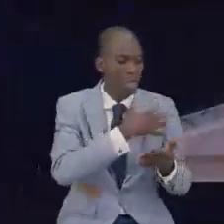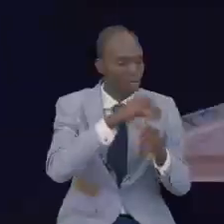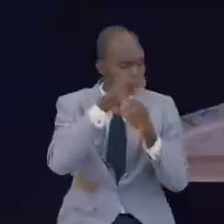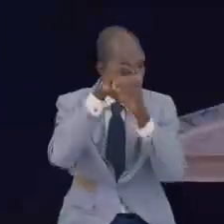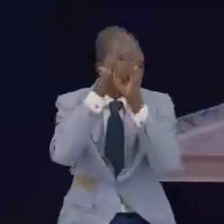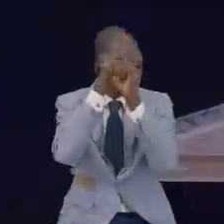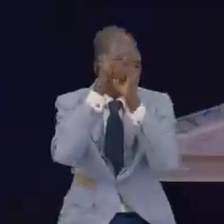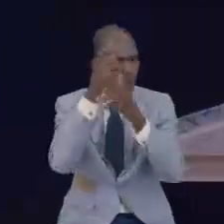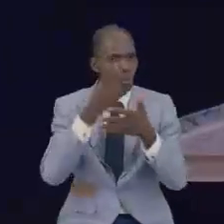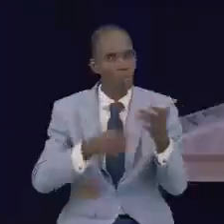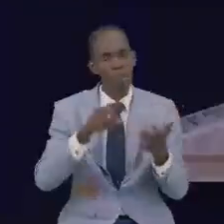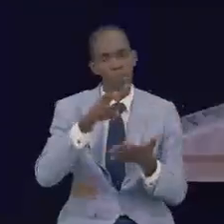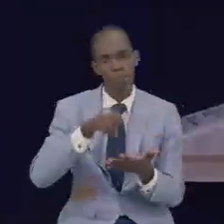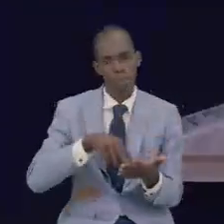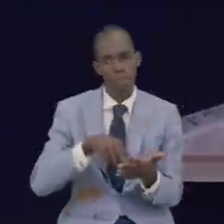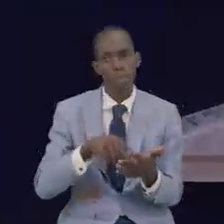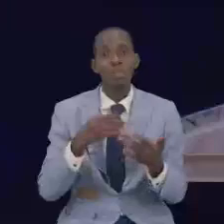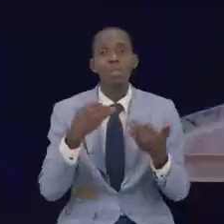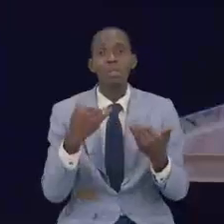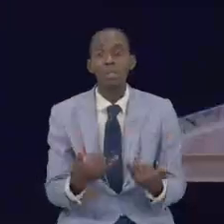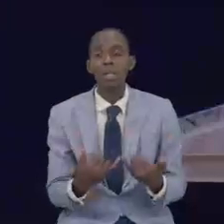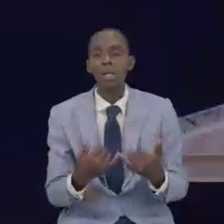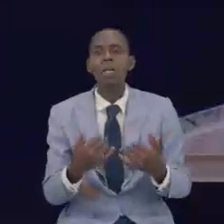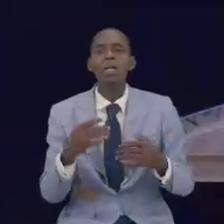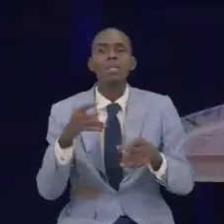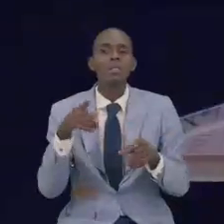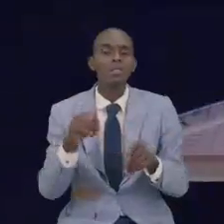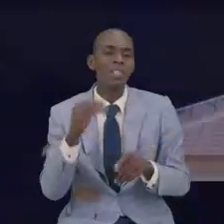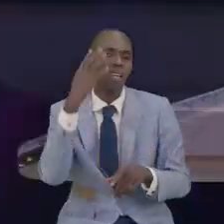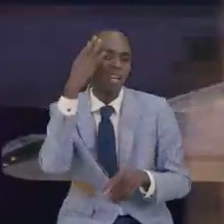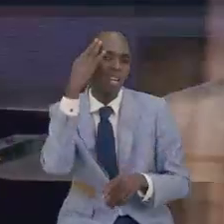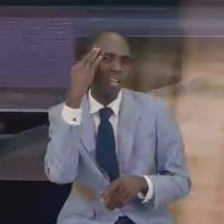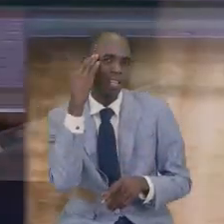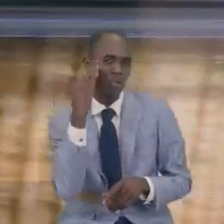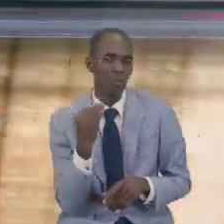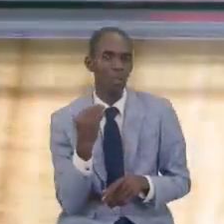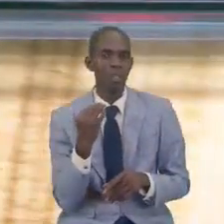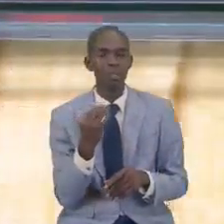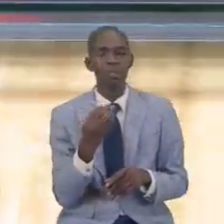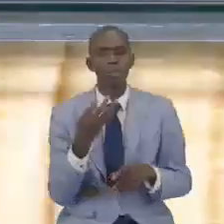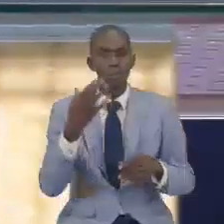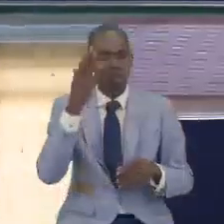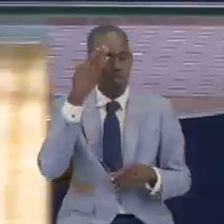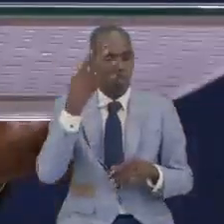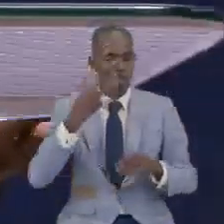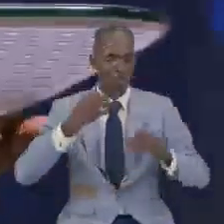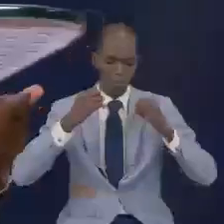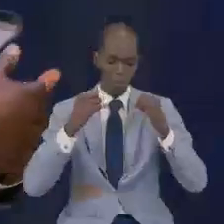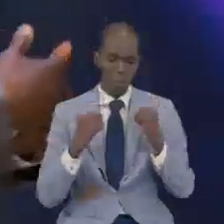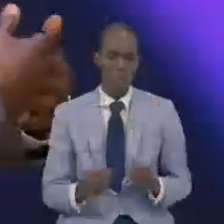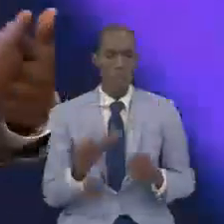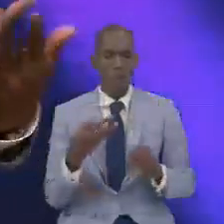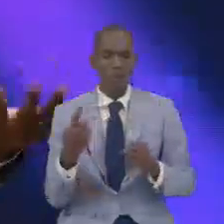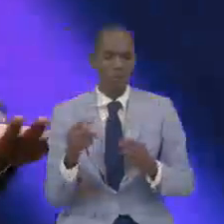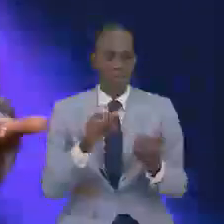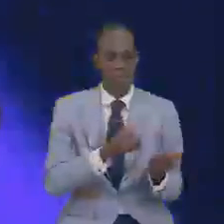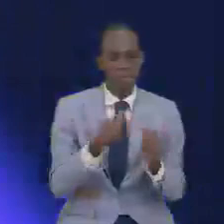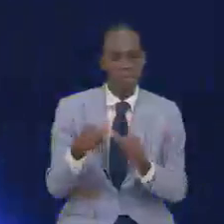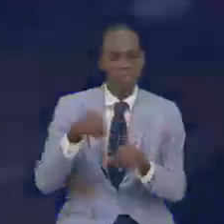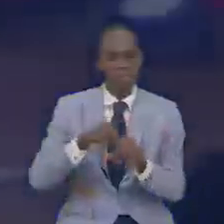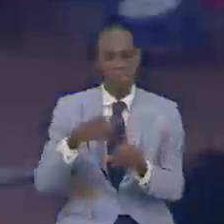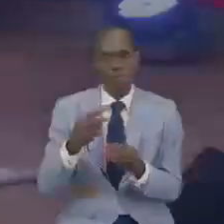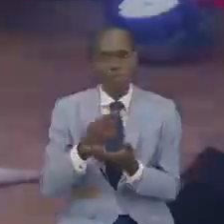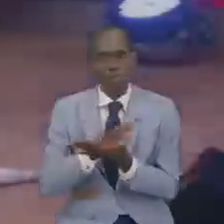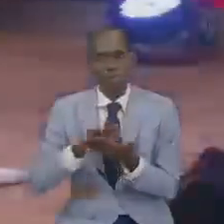read as the experience, experiential knowledge of the power, the baptism in the Holy